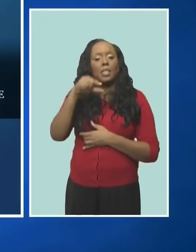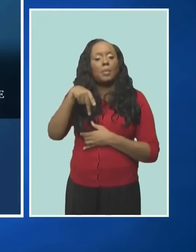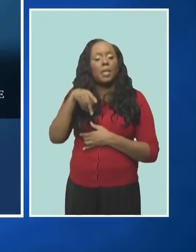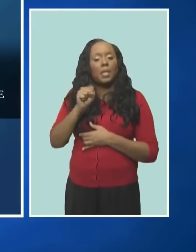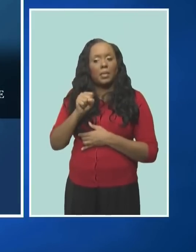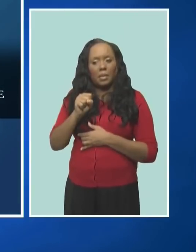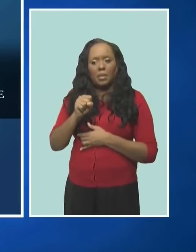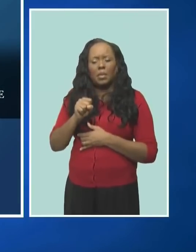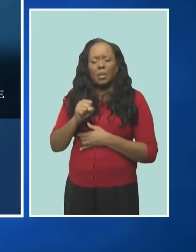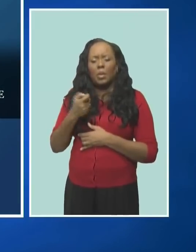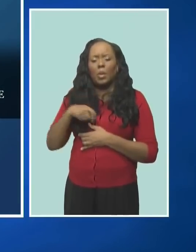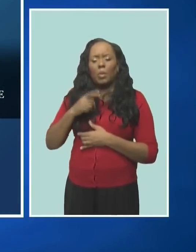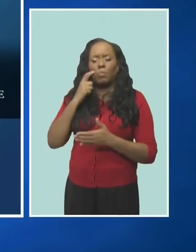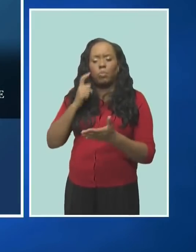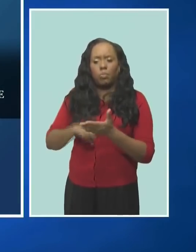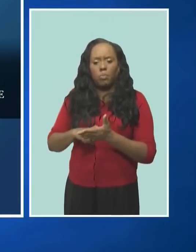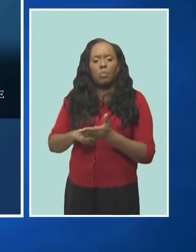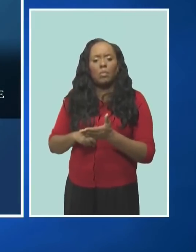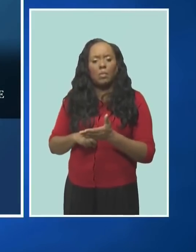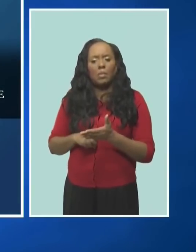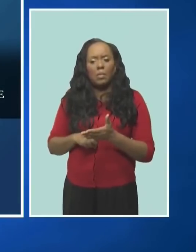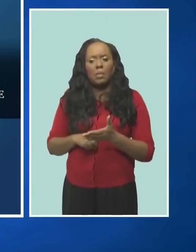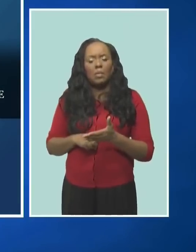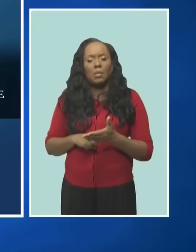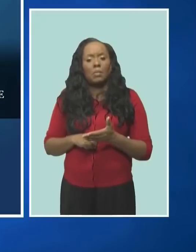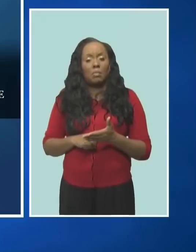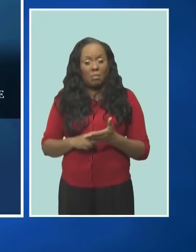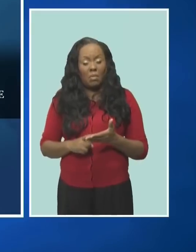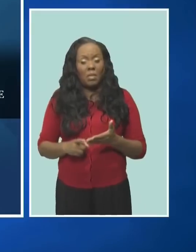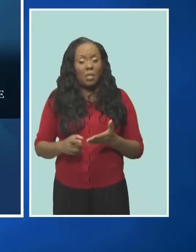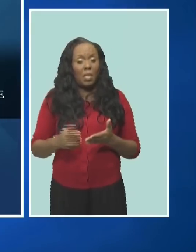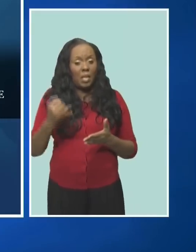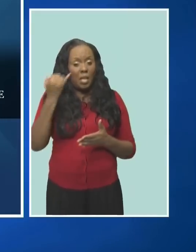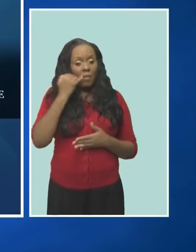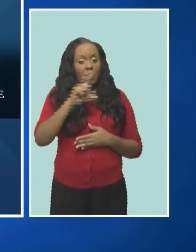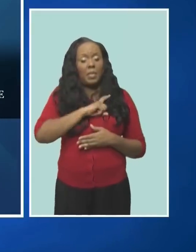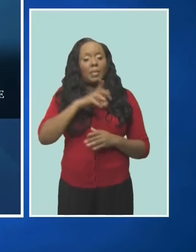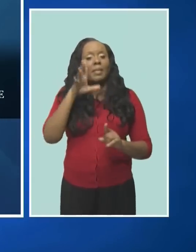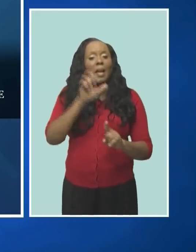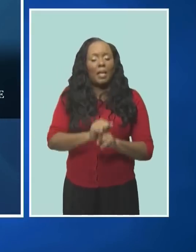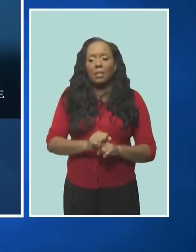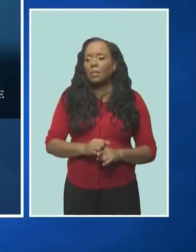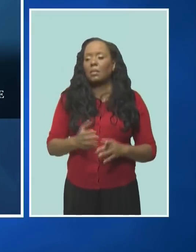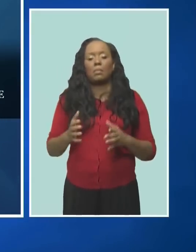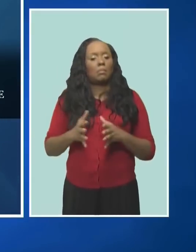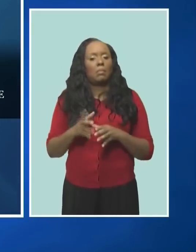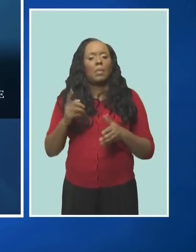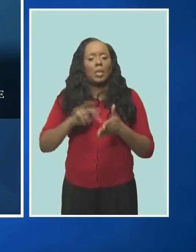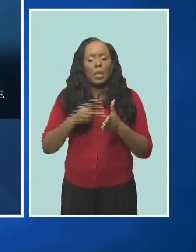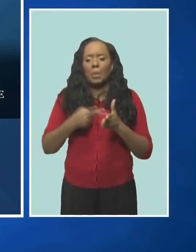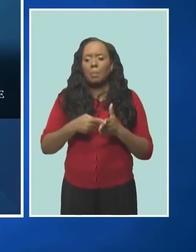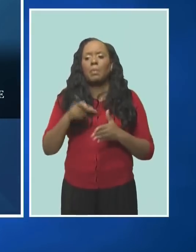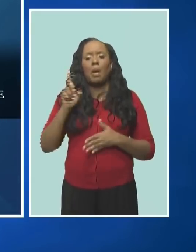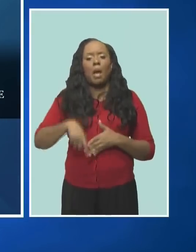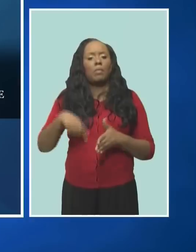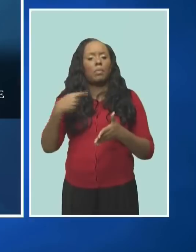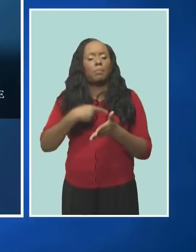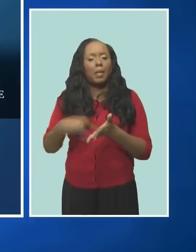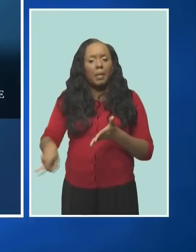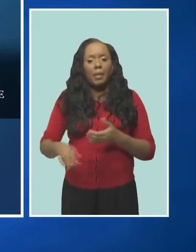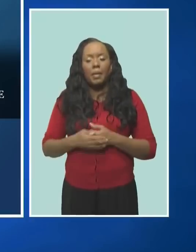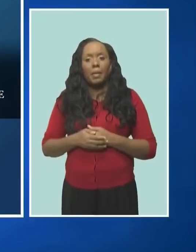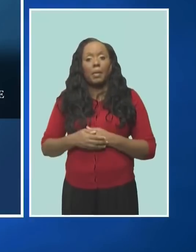to avert fines being paid to the Crown because of infractions of some guilty operators. The Alliance Owners of